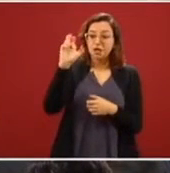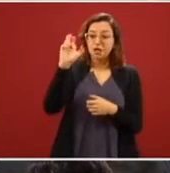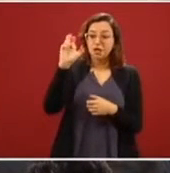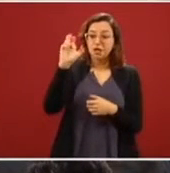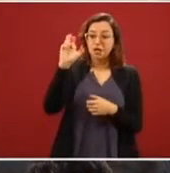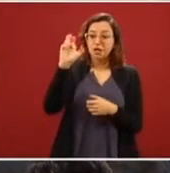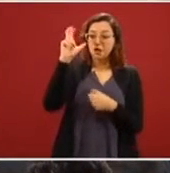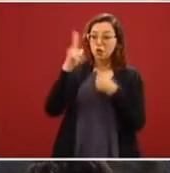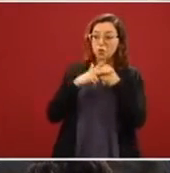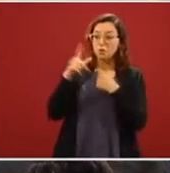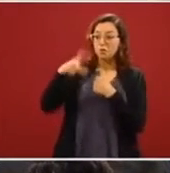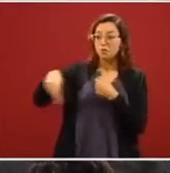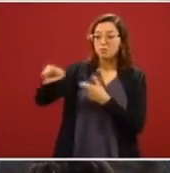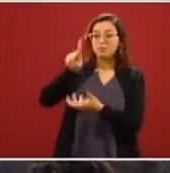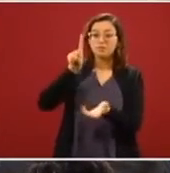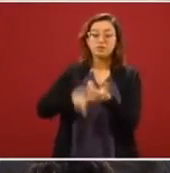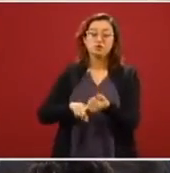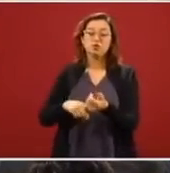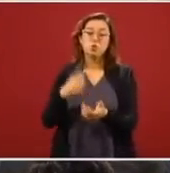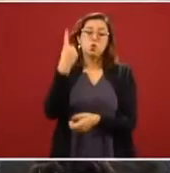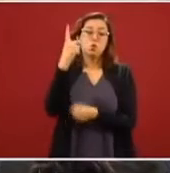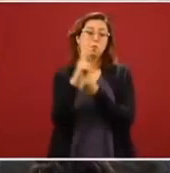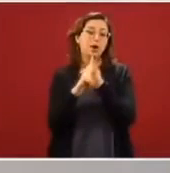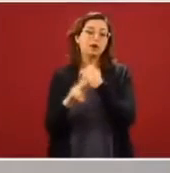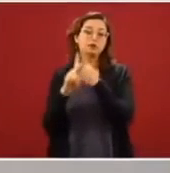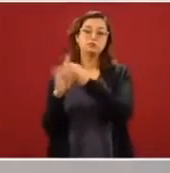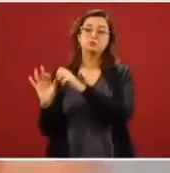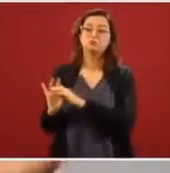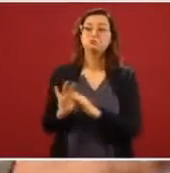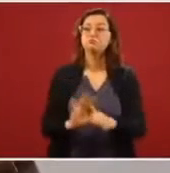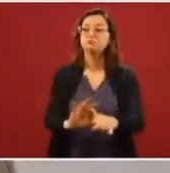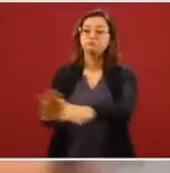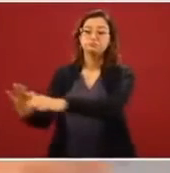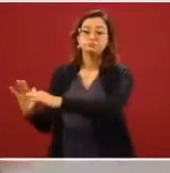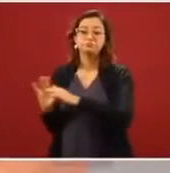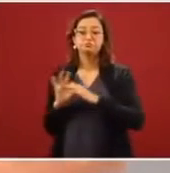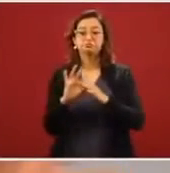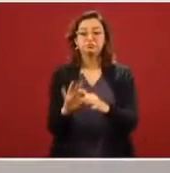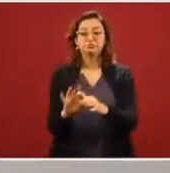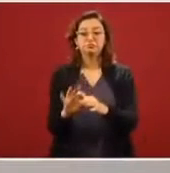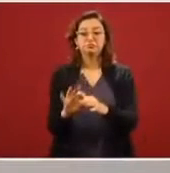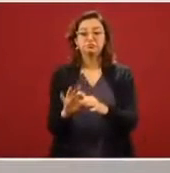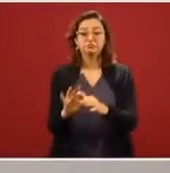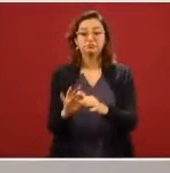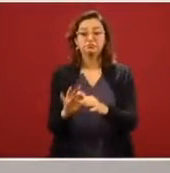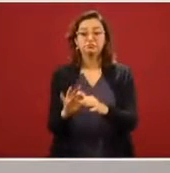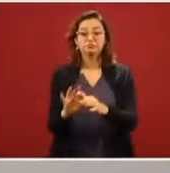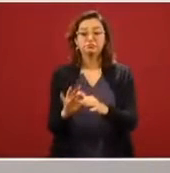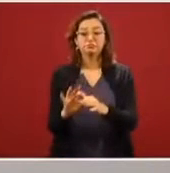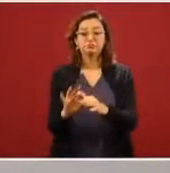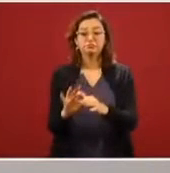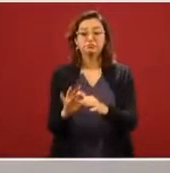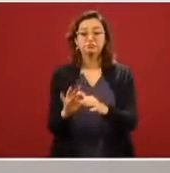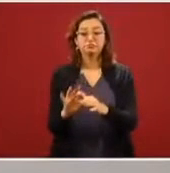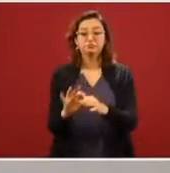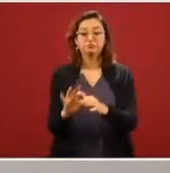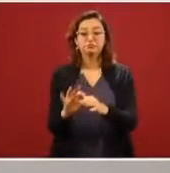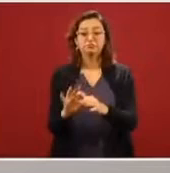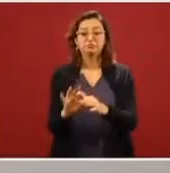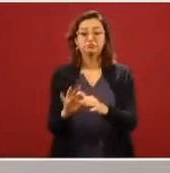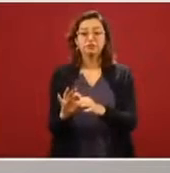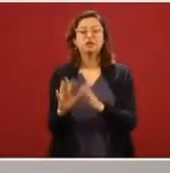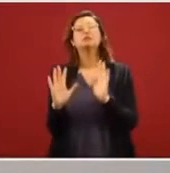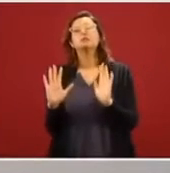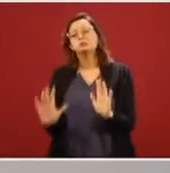this phenomenon, un solo país. one Y country. aunque tienen identidades But even though they have